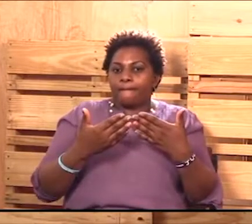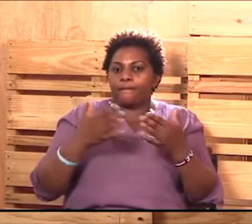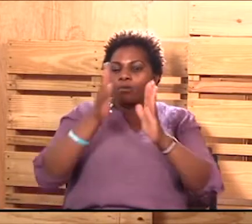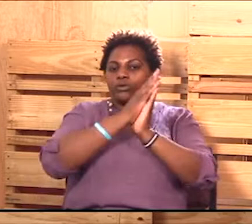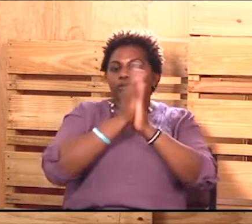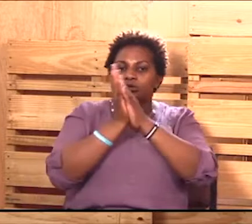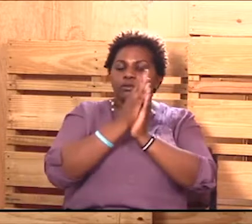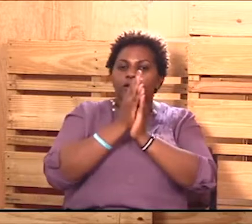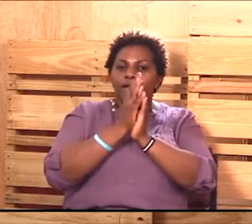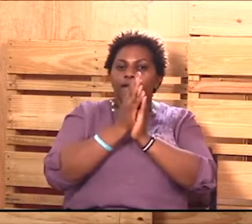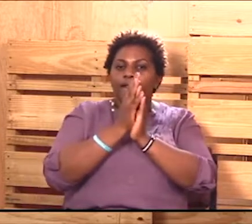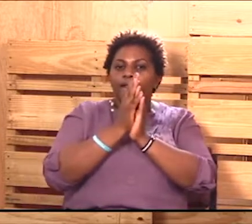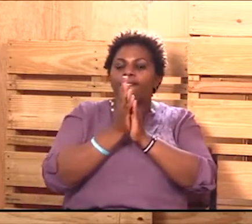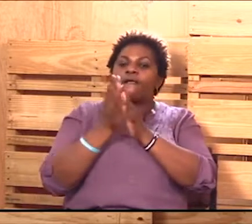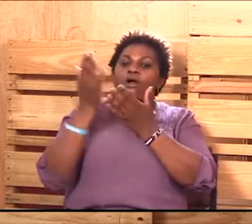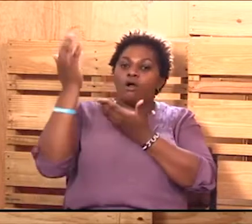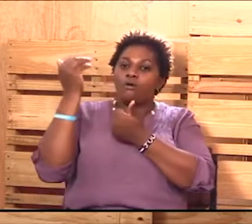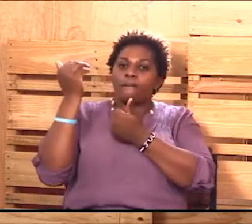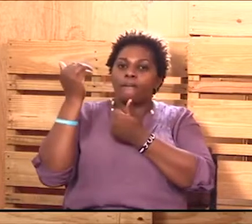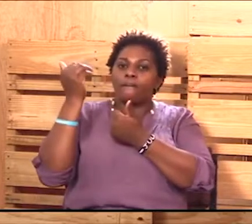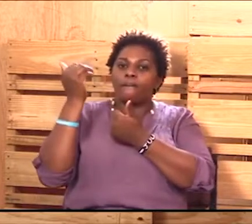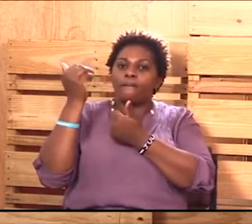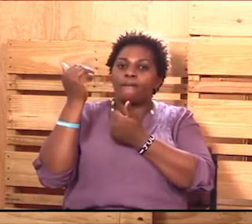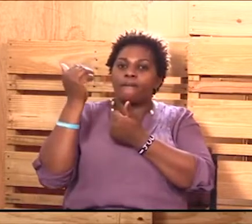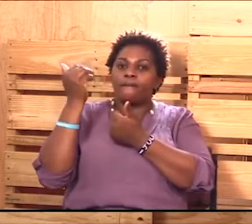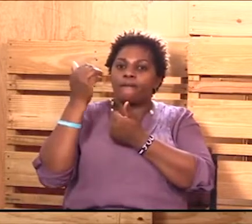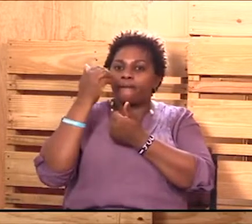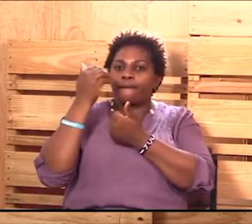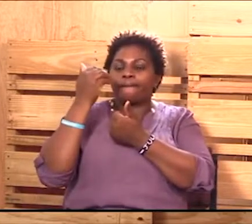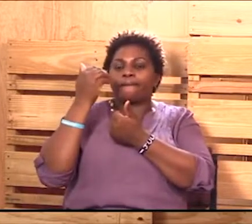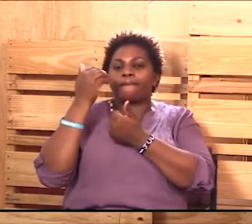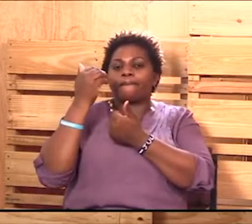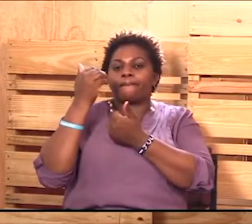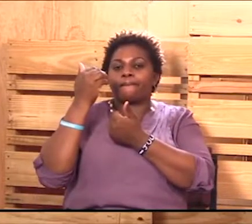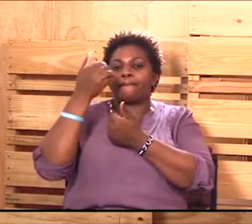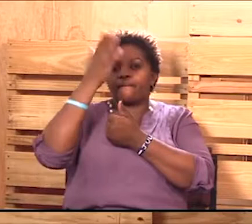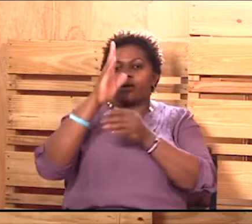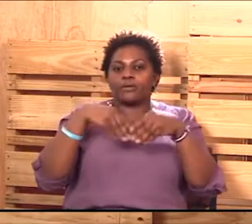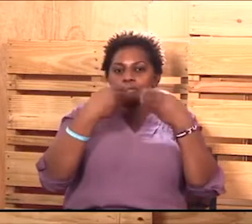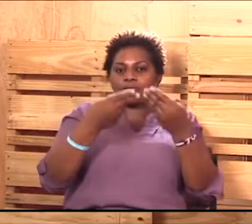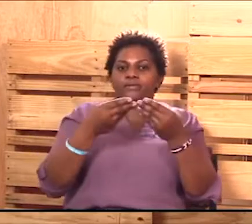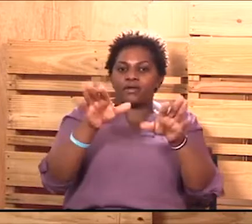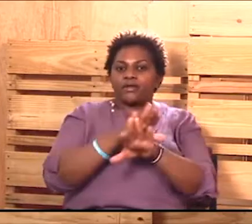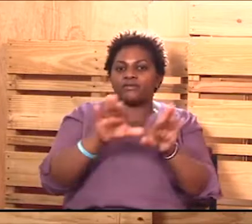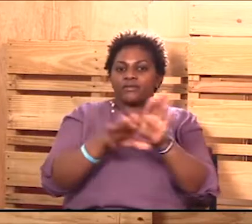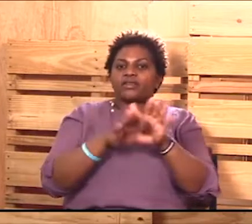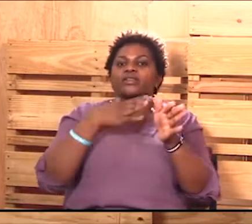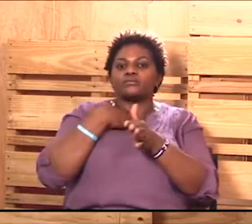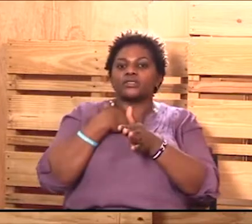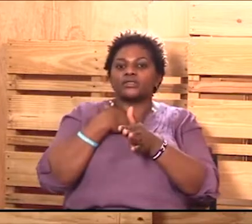those stories? I hope all of us, you know, can remember everything he did. And God provided everything they